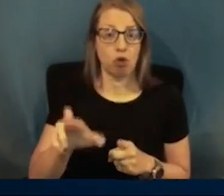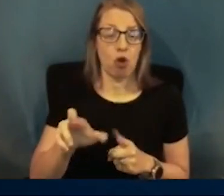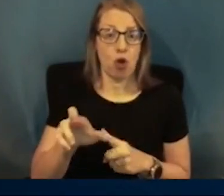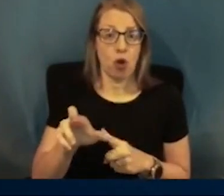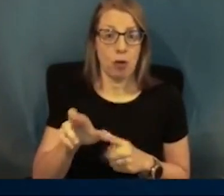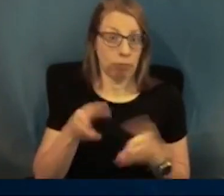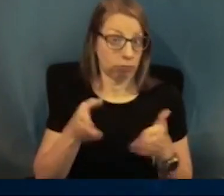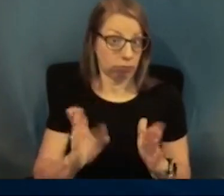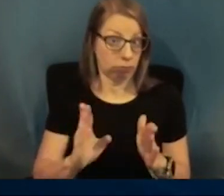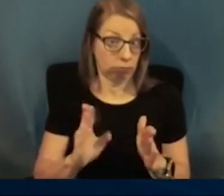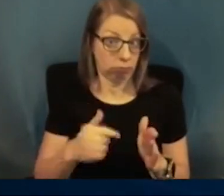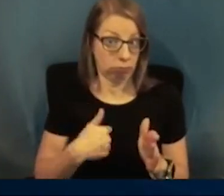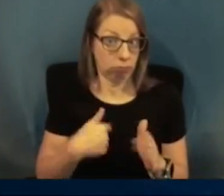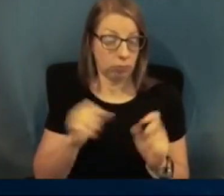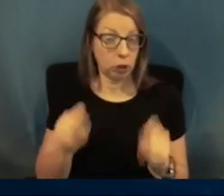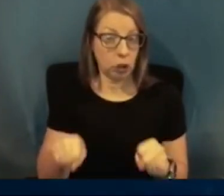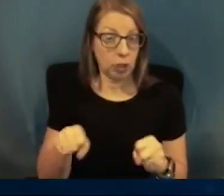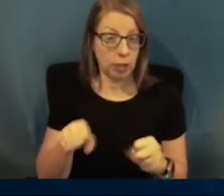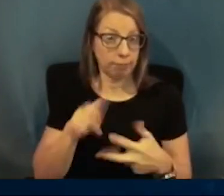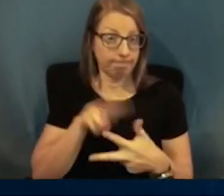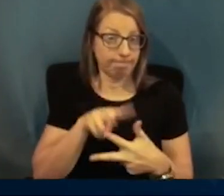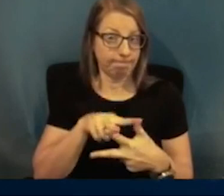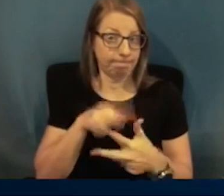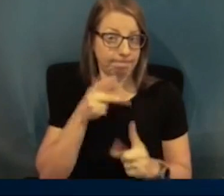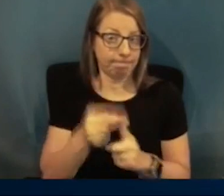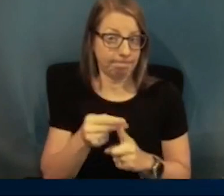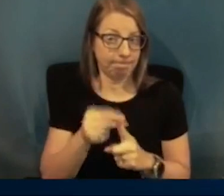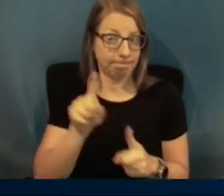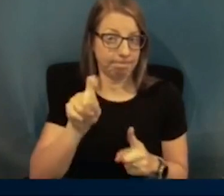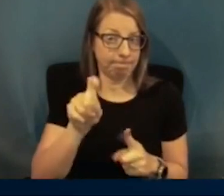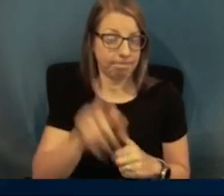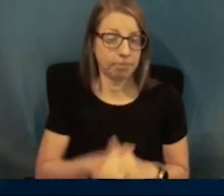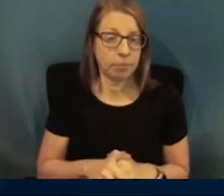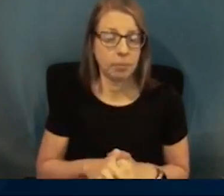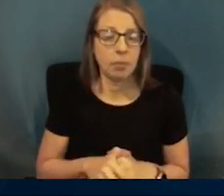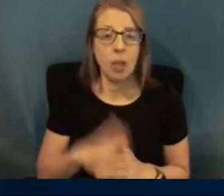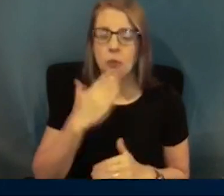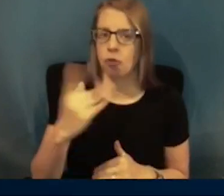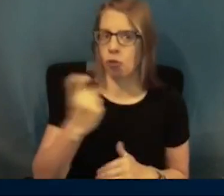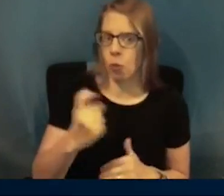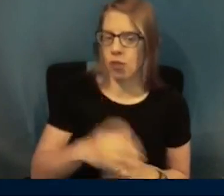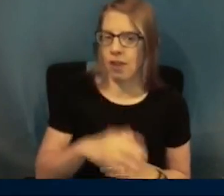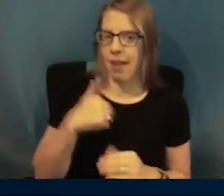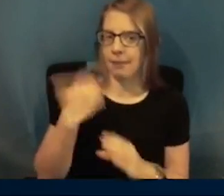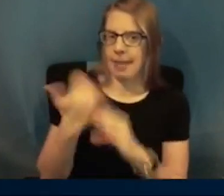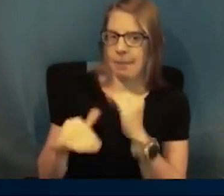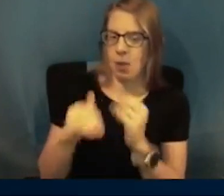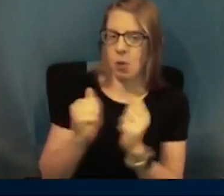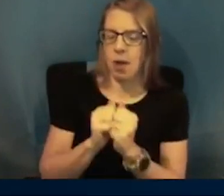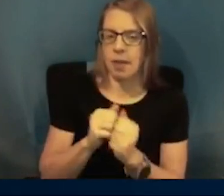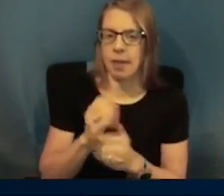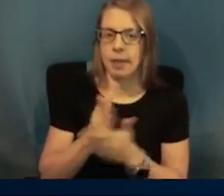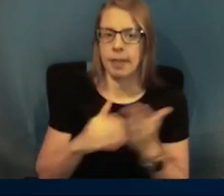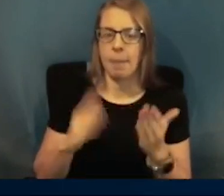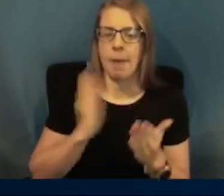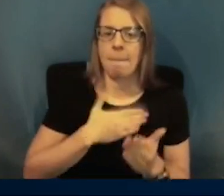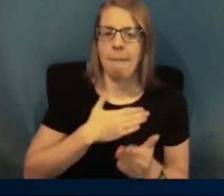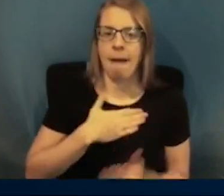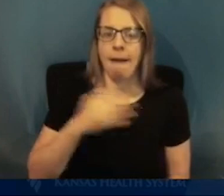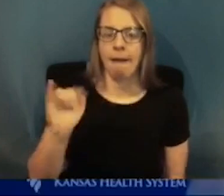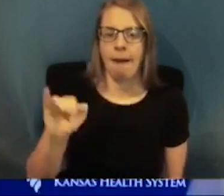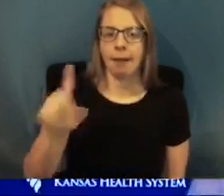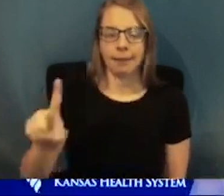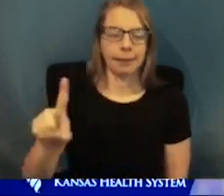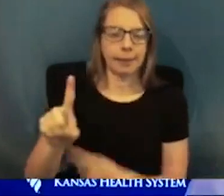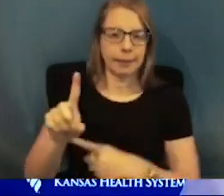an mRNA shot? Yeah, that's a good question. I was just emailing with some of my ID colleagues and some of the colleagues